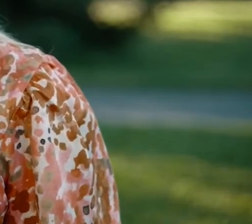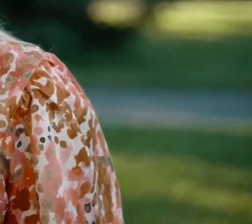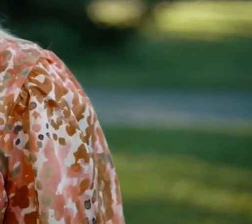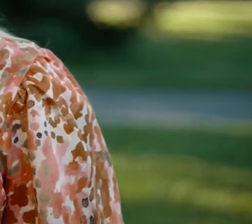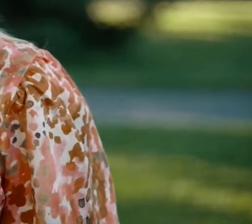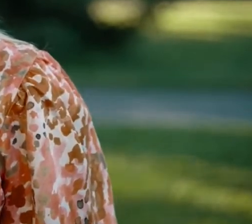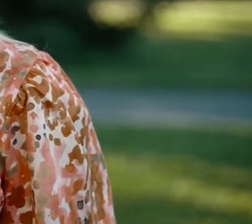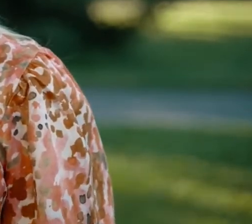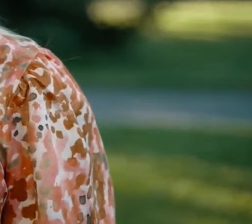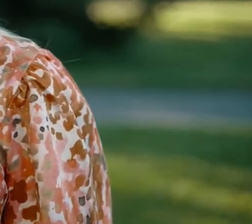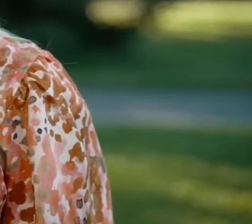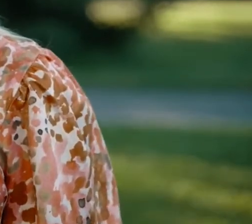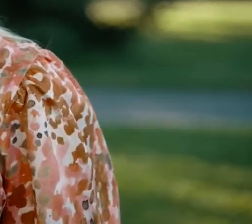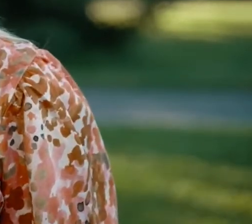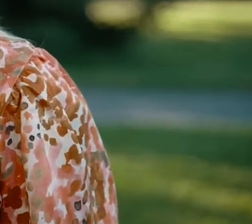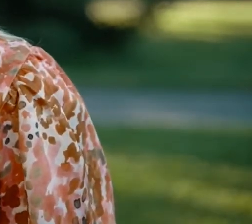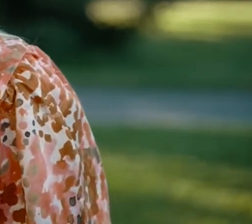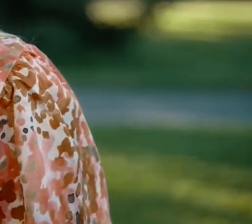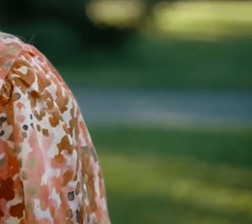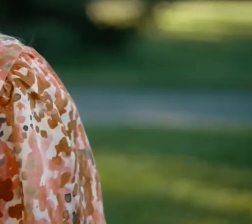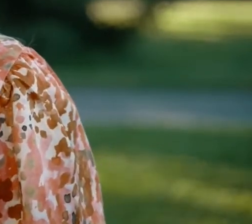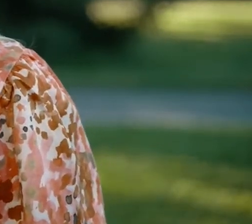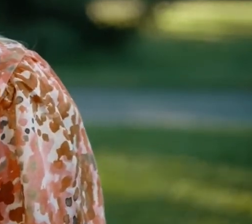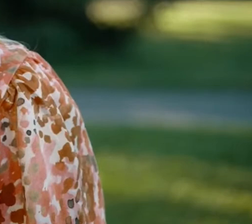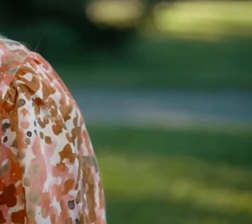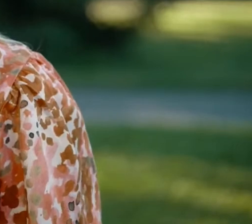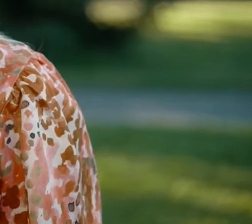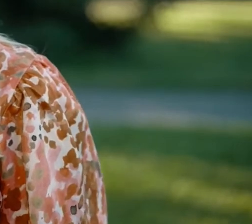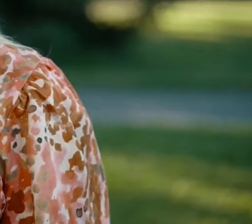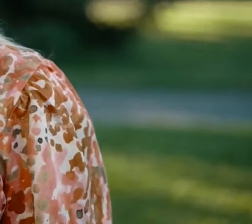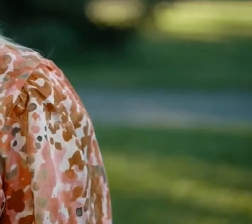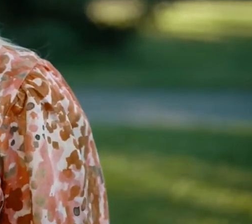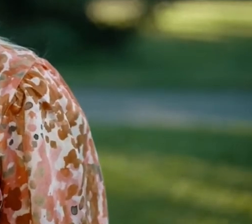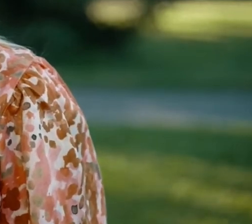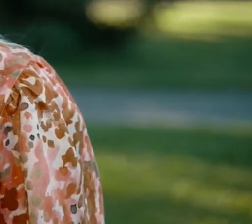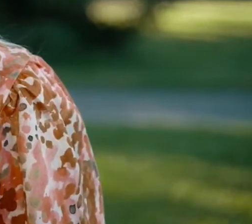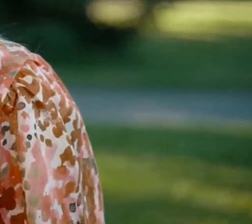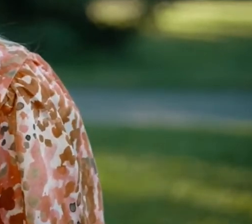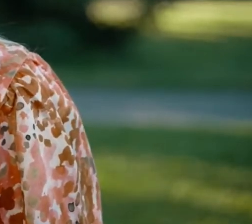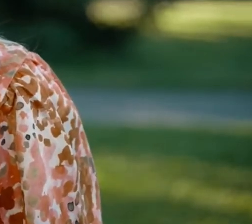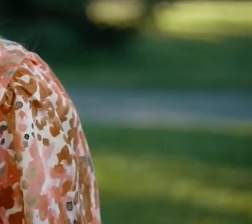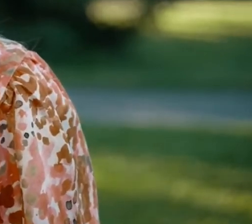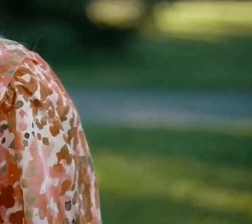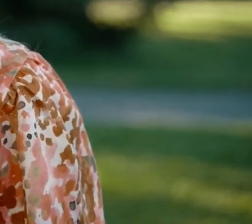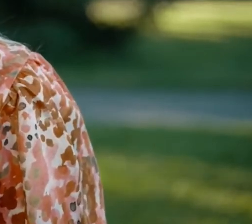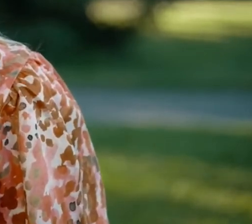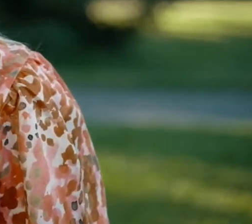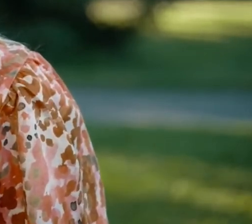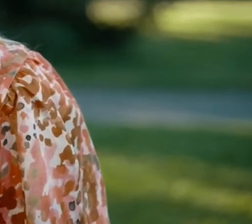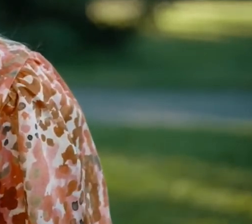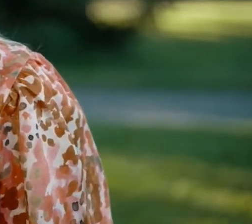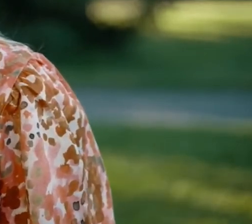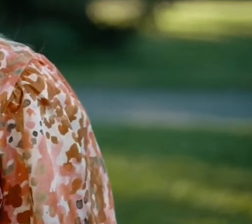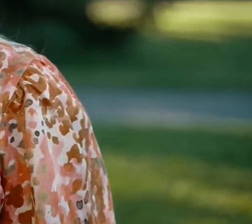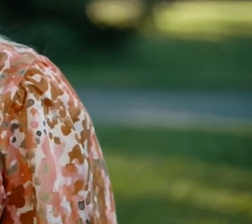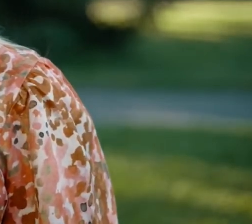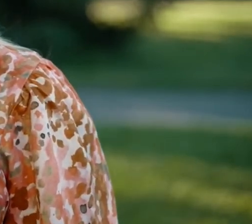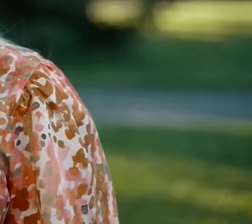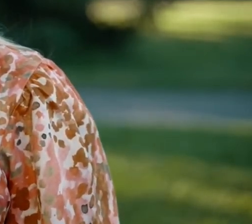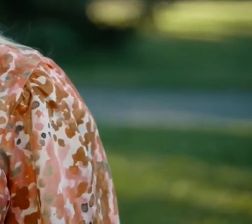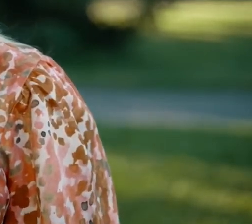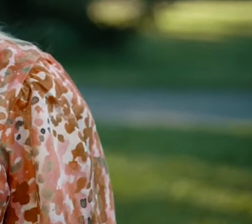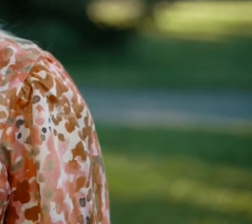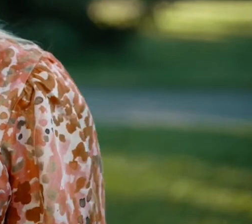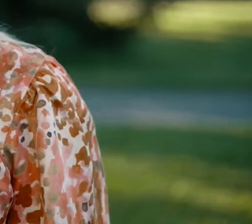living environments. Protected areas can also generate significant economic benefits for local people as well as